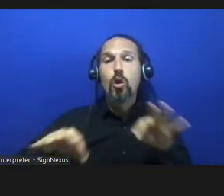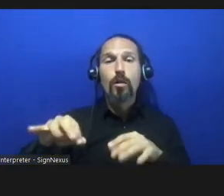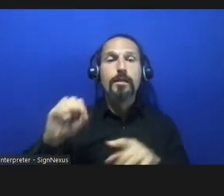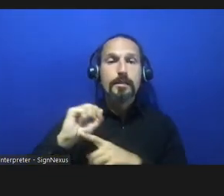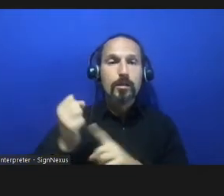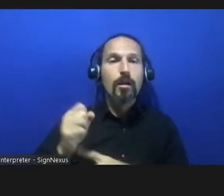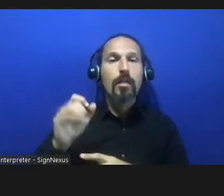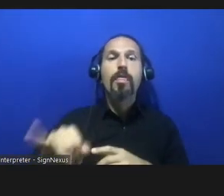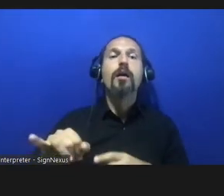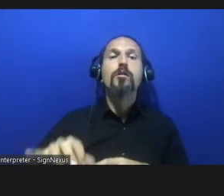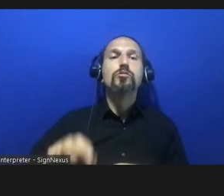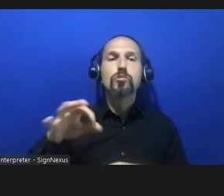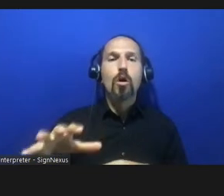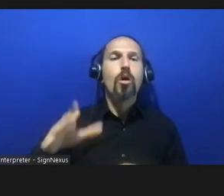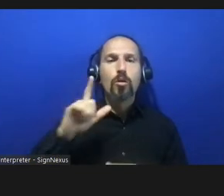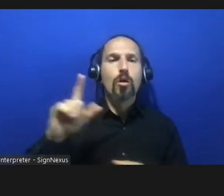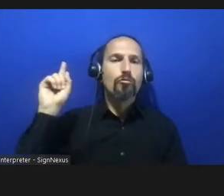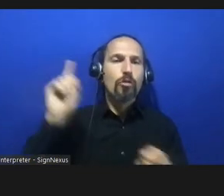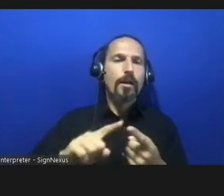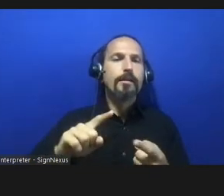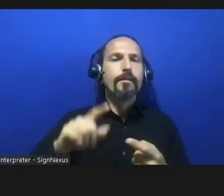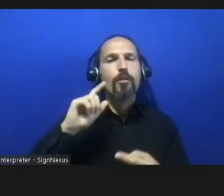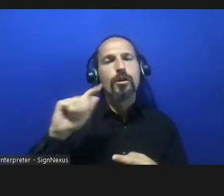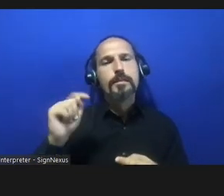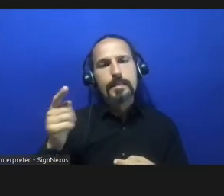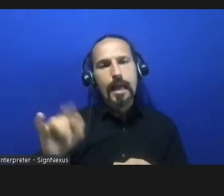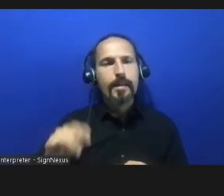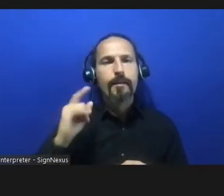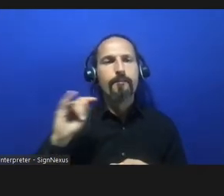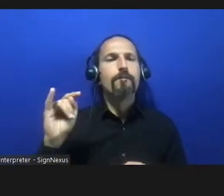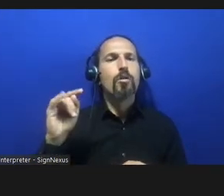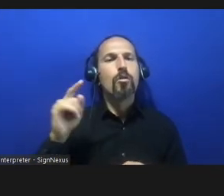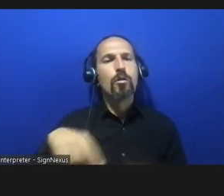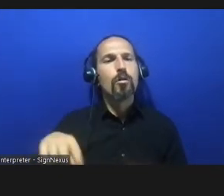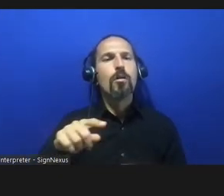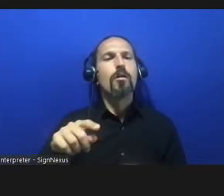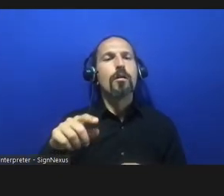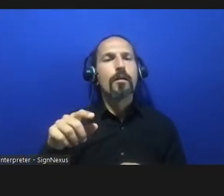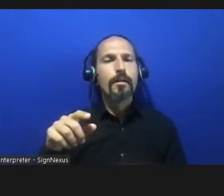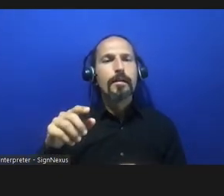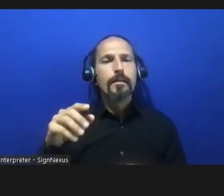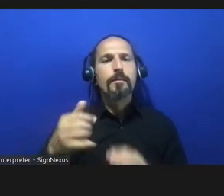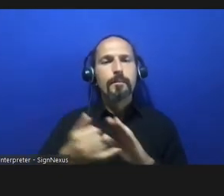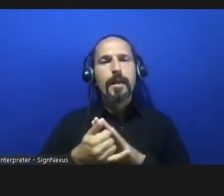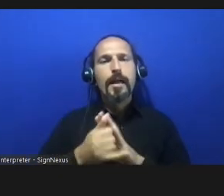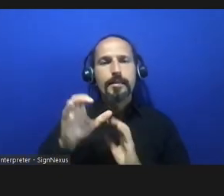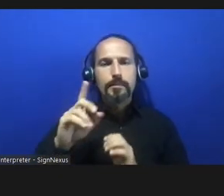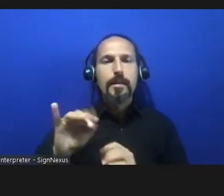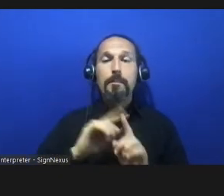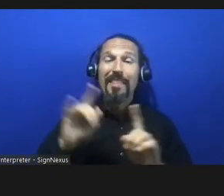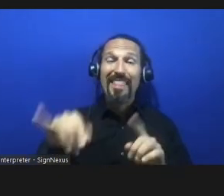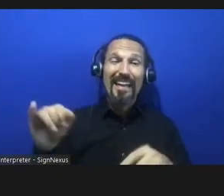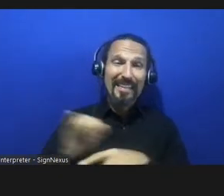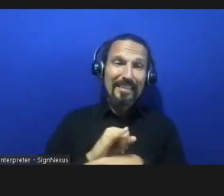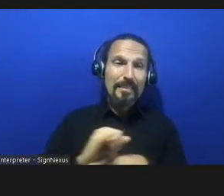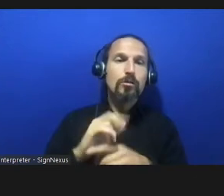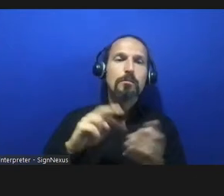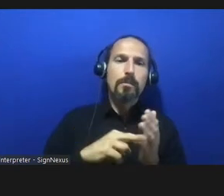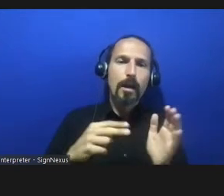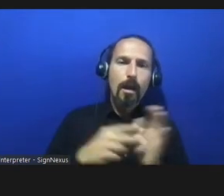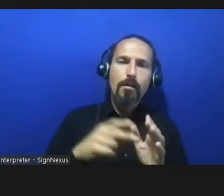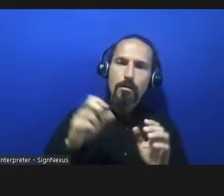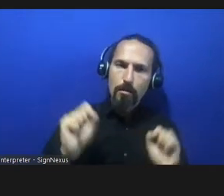toll could reduce taxi and for higher vehicle revenues in the manhattan central business district while the industry would remain economically viable